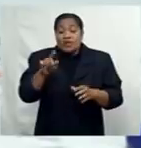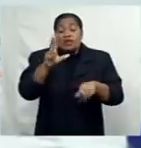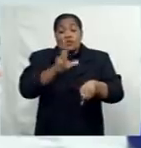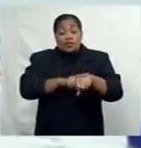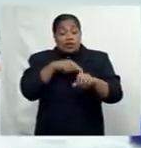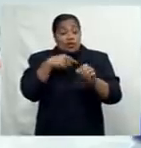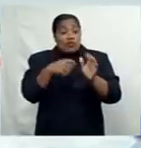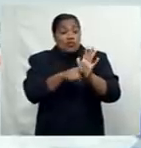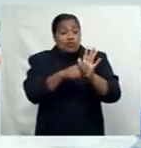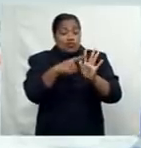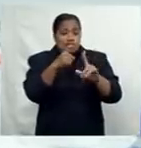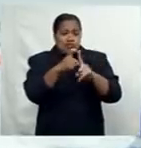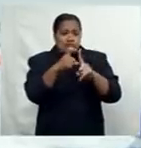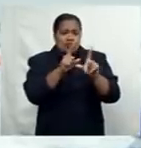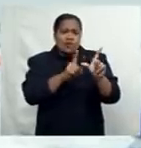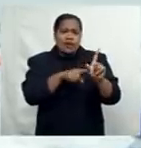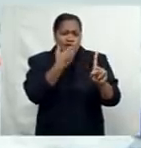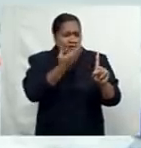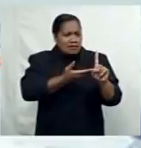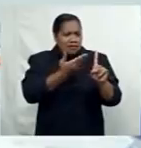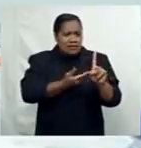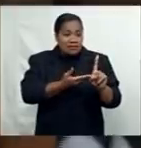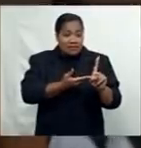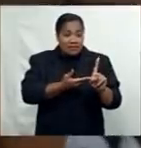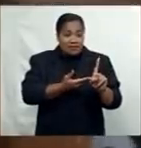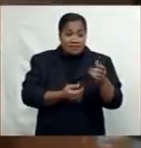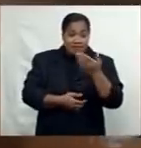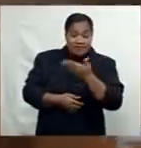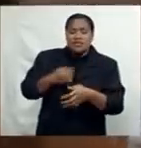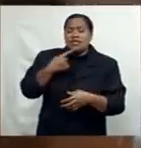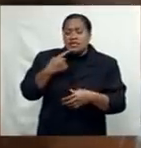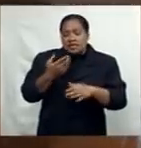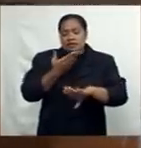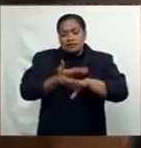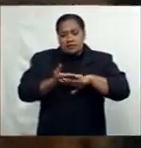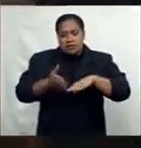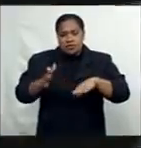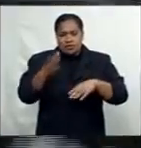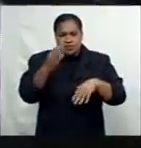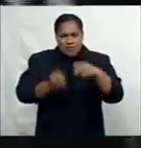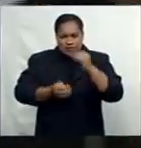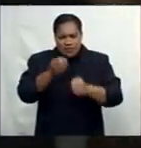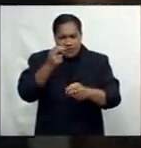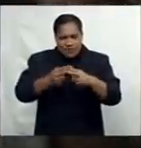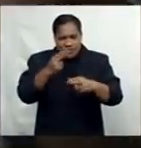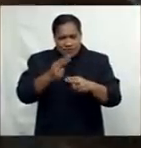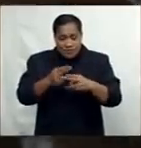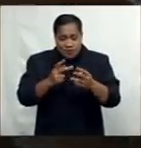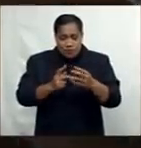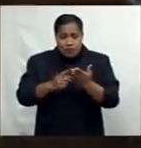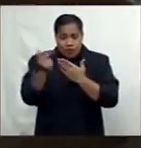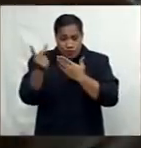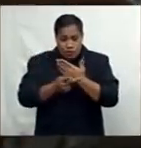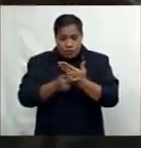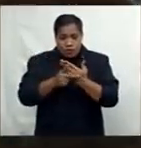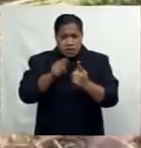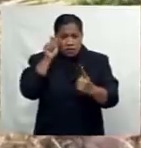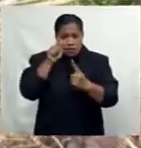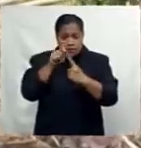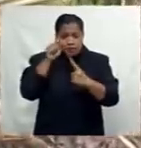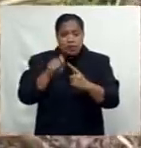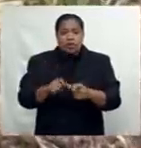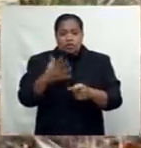also highlighted the new intensive dairy farms program was targeted at setting up 2 intensive